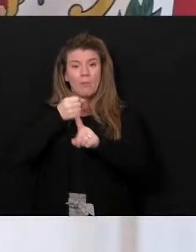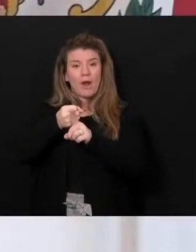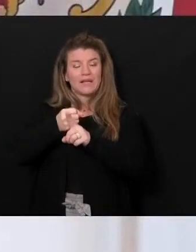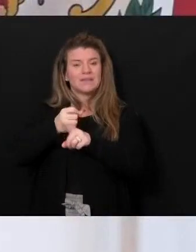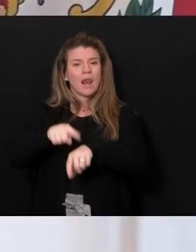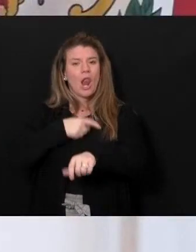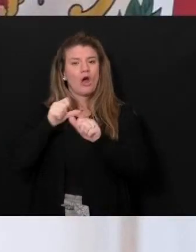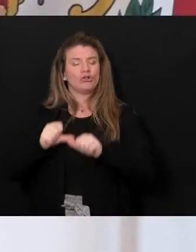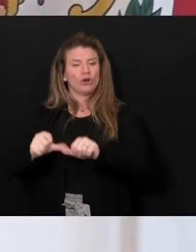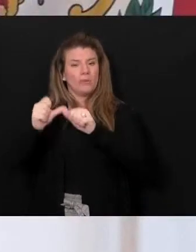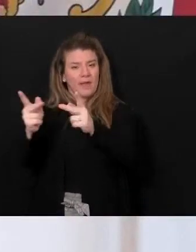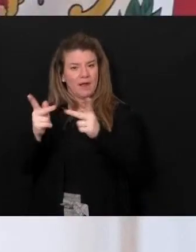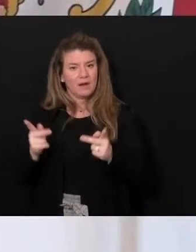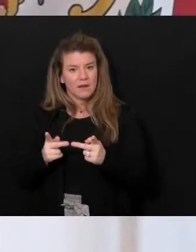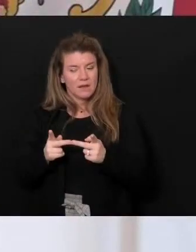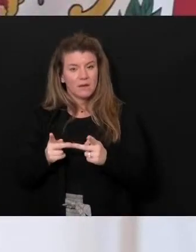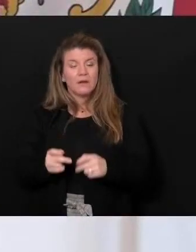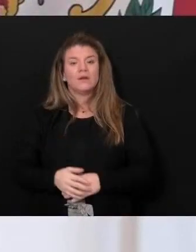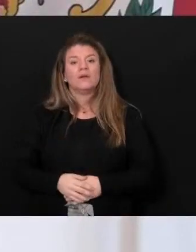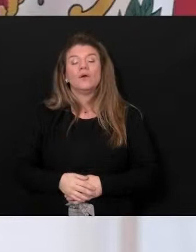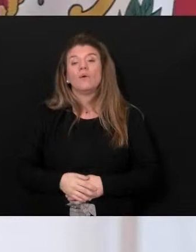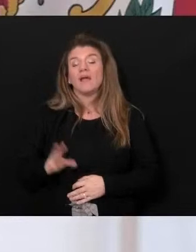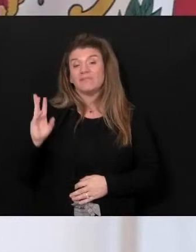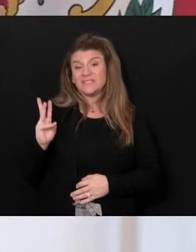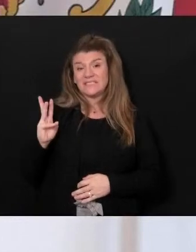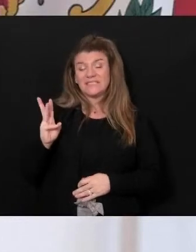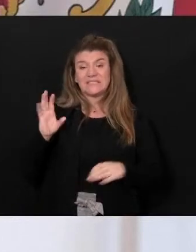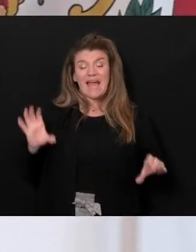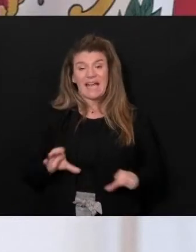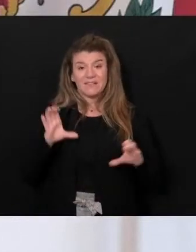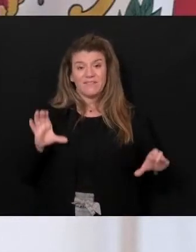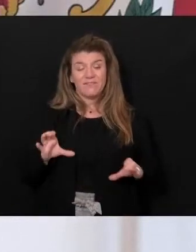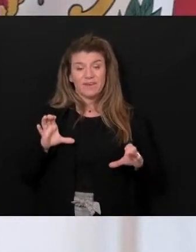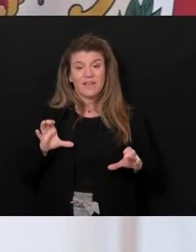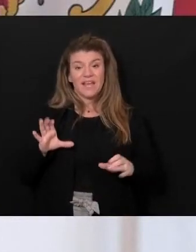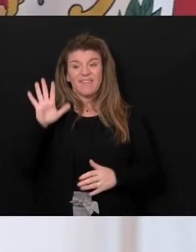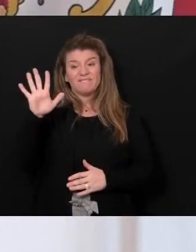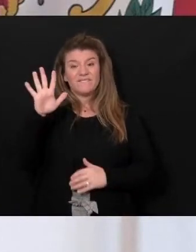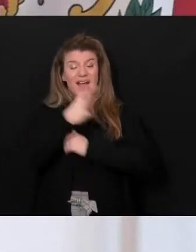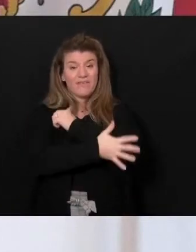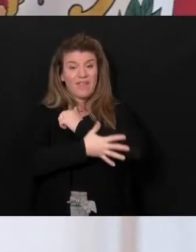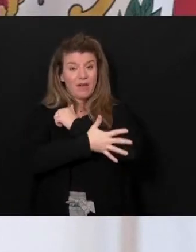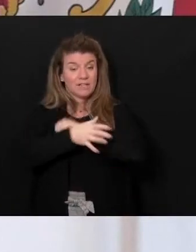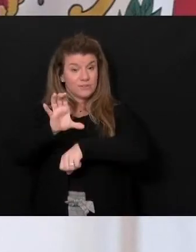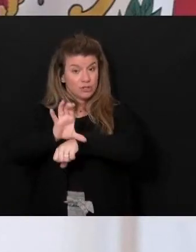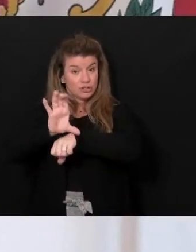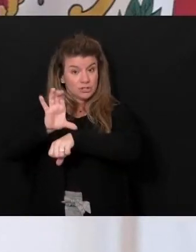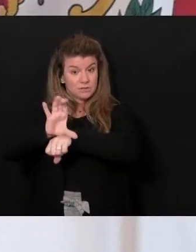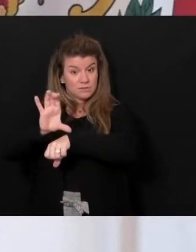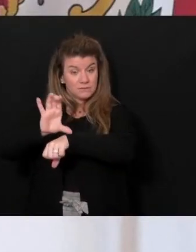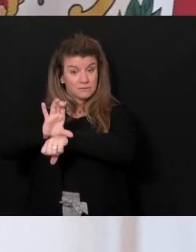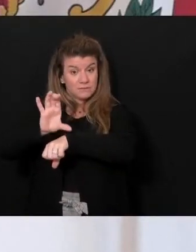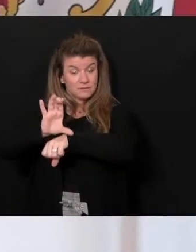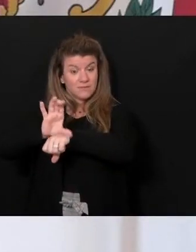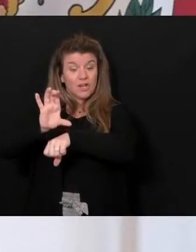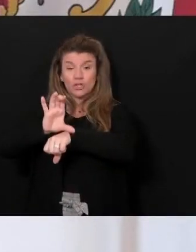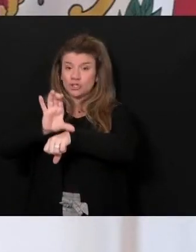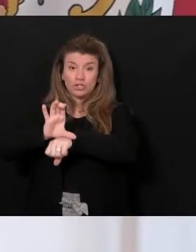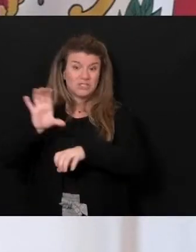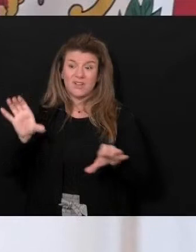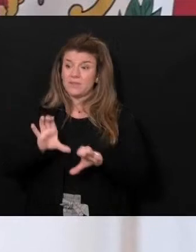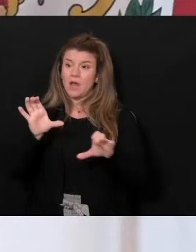long-term care facilities. We have 6 active outbreaks in 5 counties in our churches. The churches have